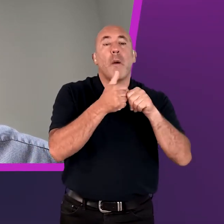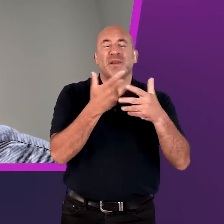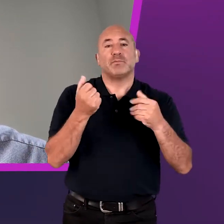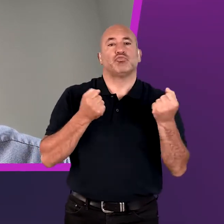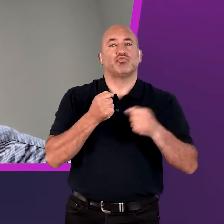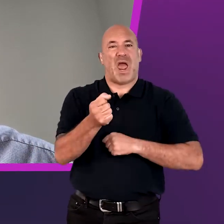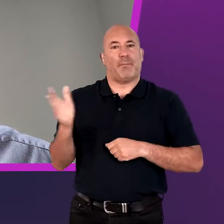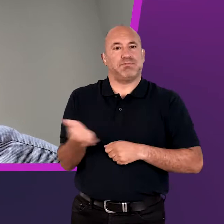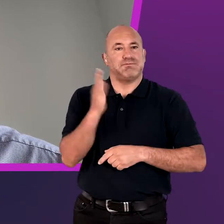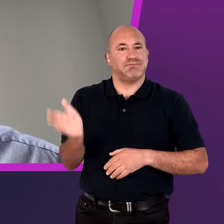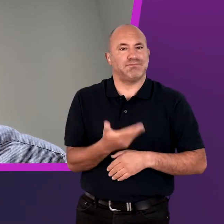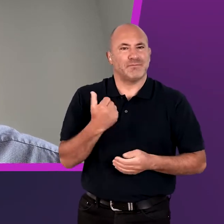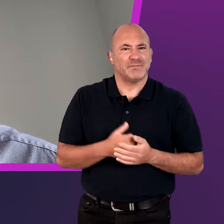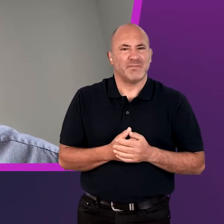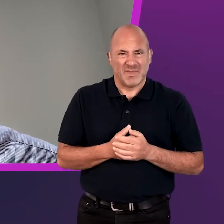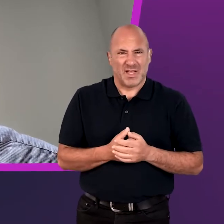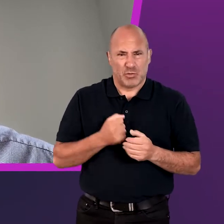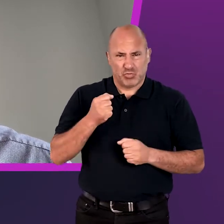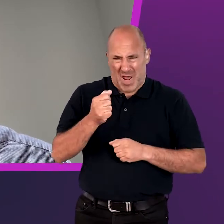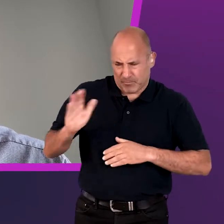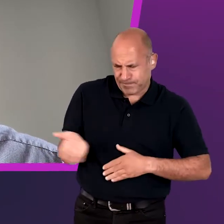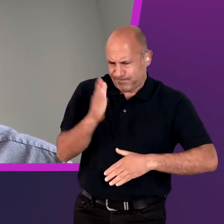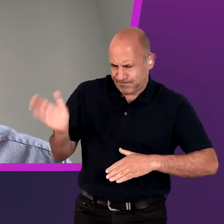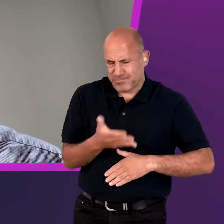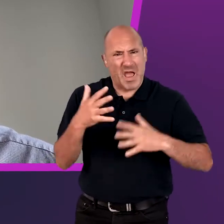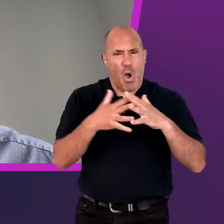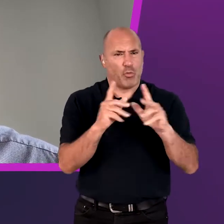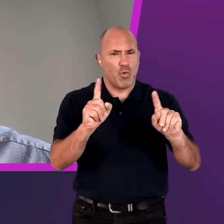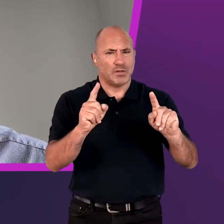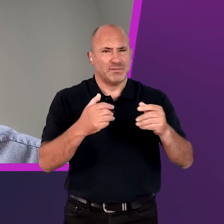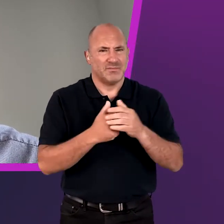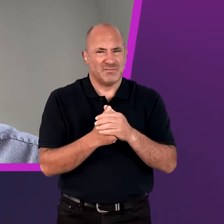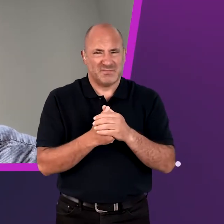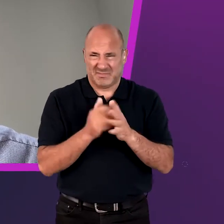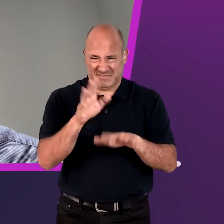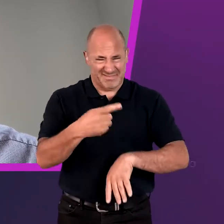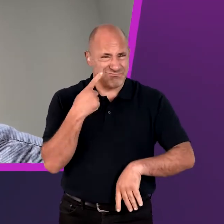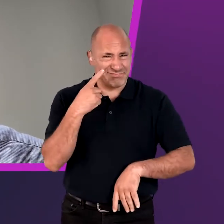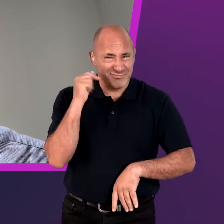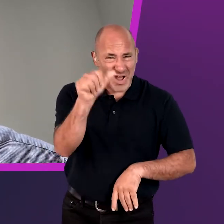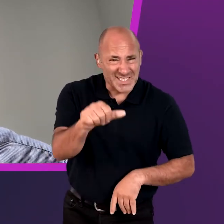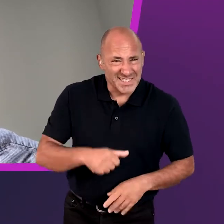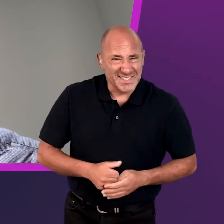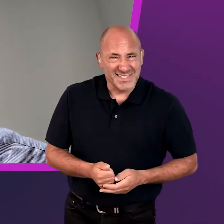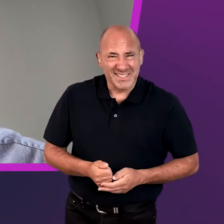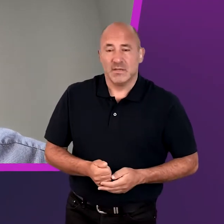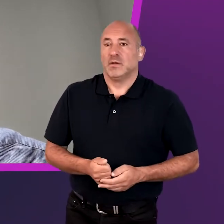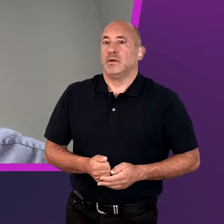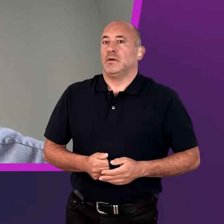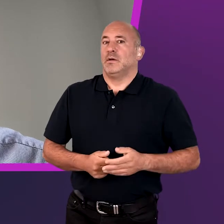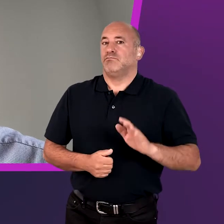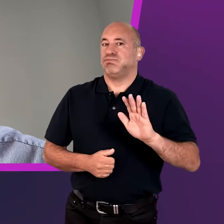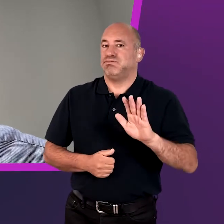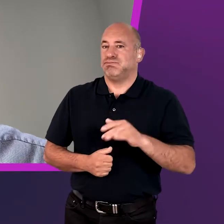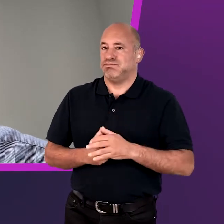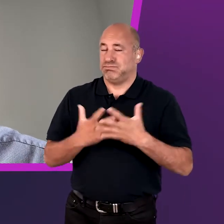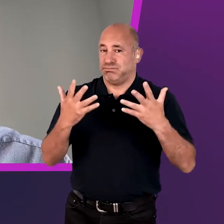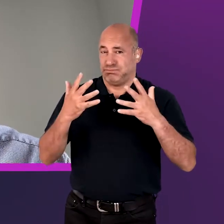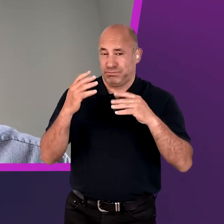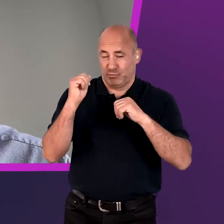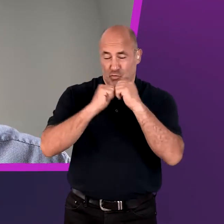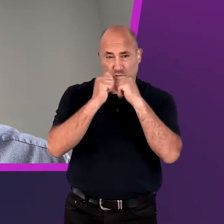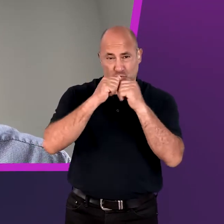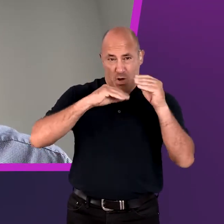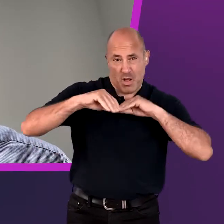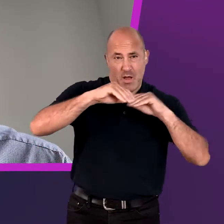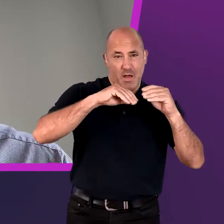trains. So what does it take to keep trains running? Surely there can't be that much to do. Well, there's